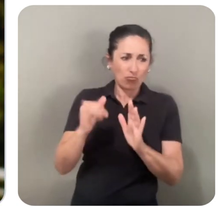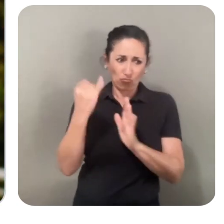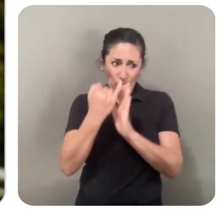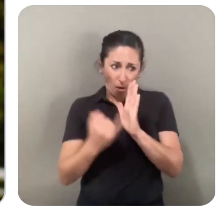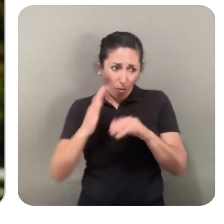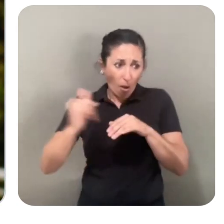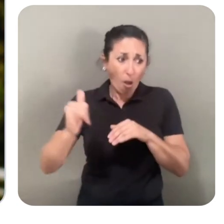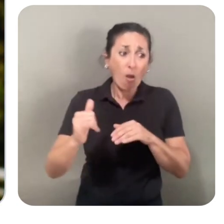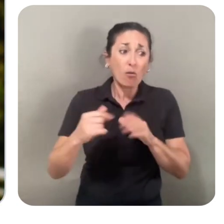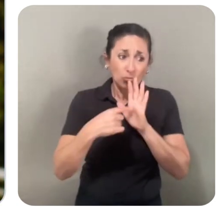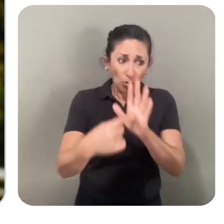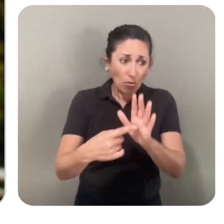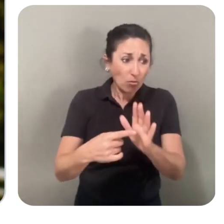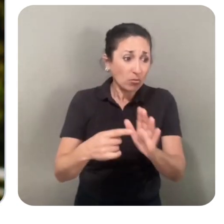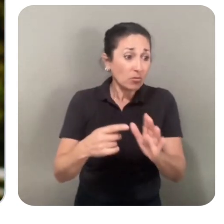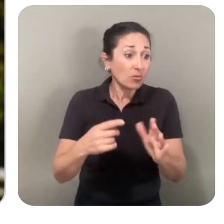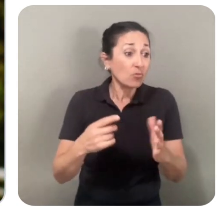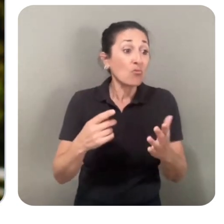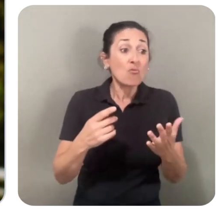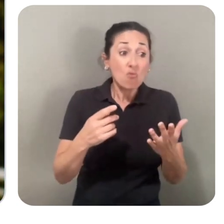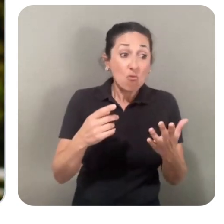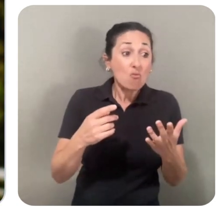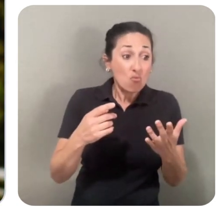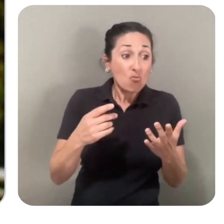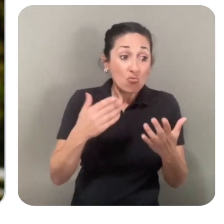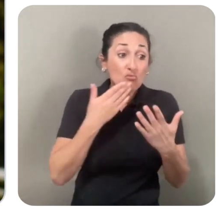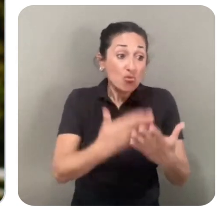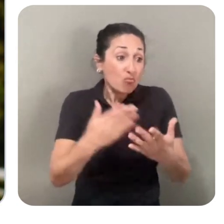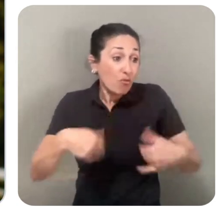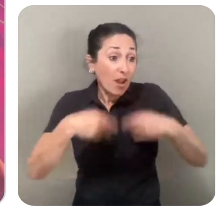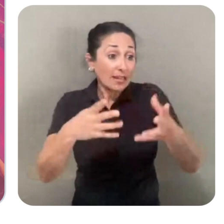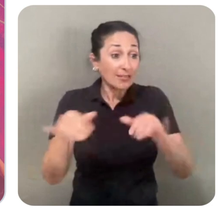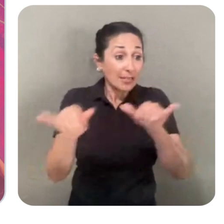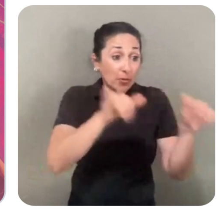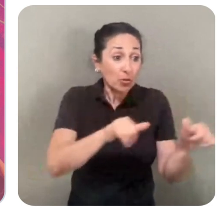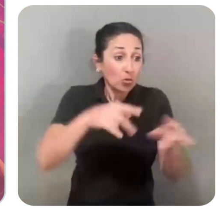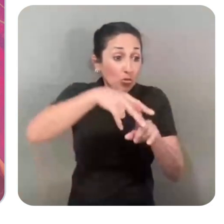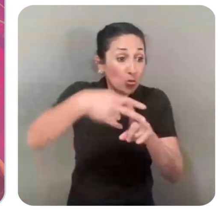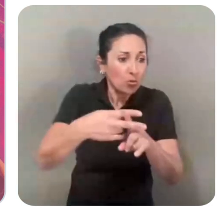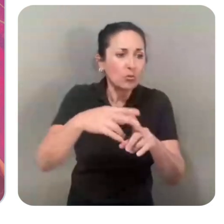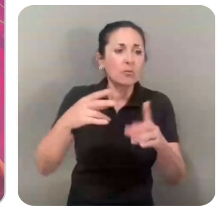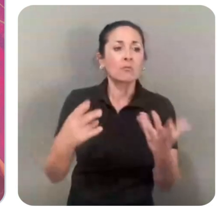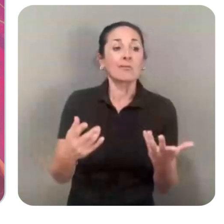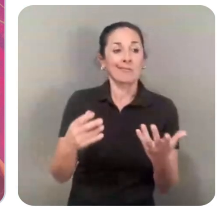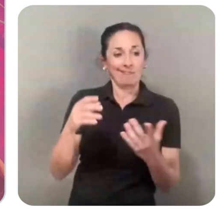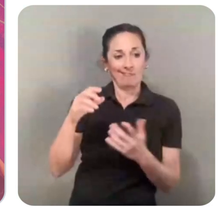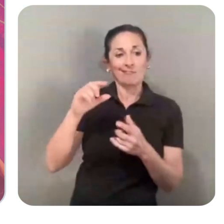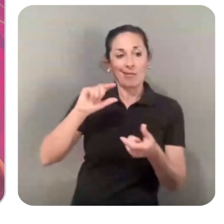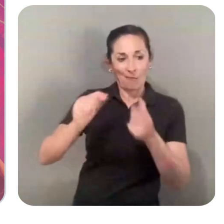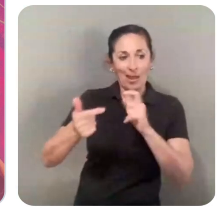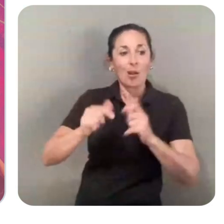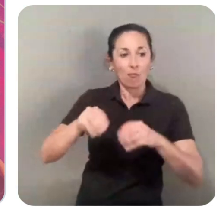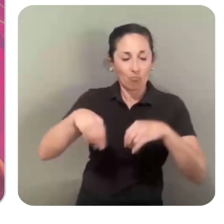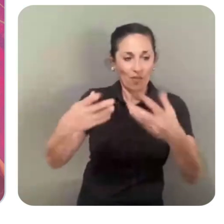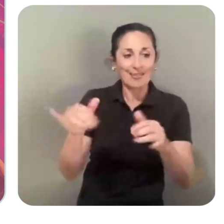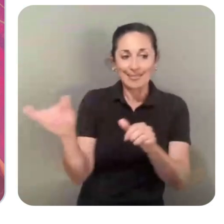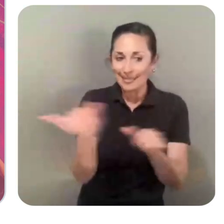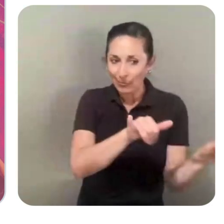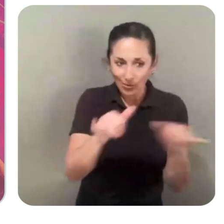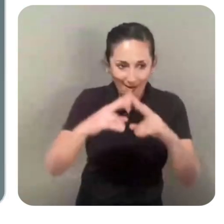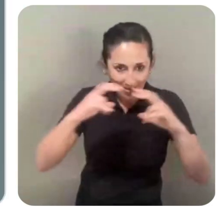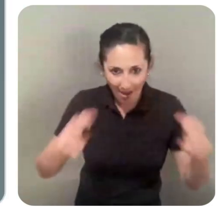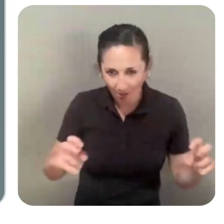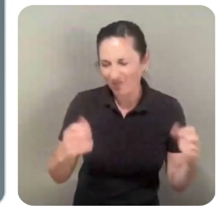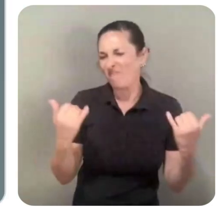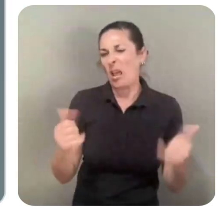provides a fork of RenderDoc that can perform the same analysis. Now, let's jump through a series of rapid-fire